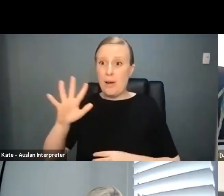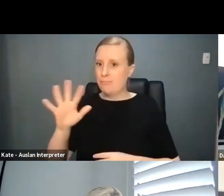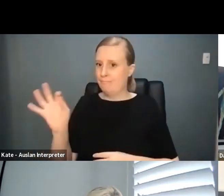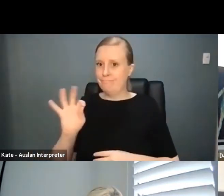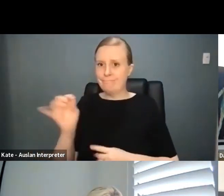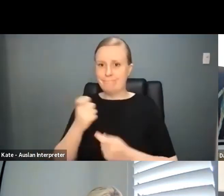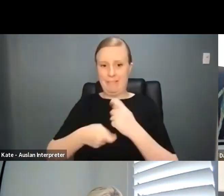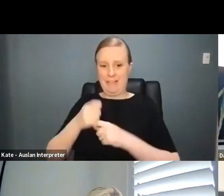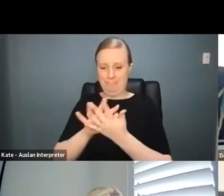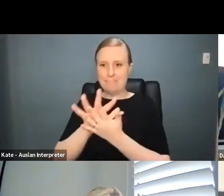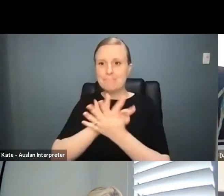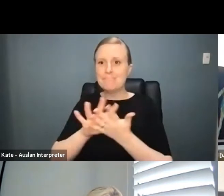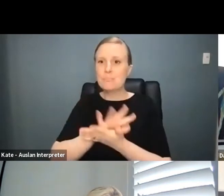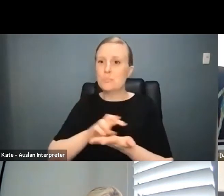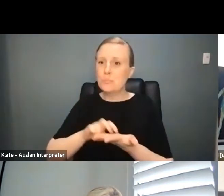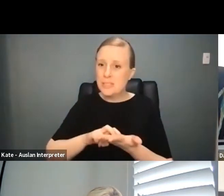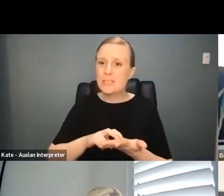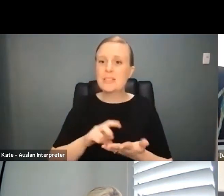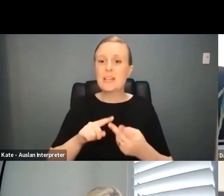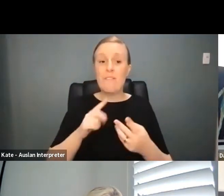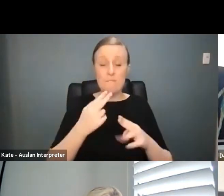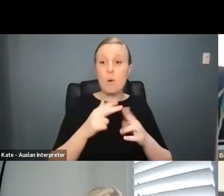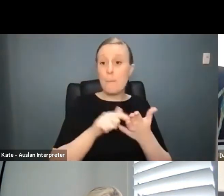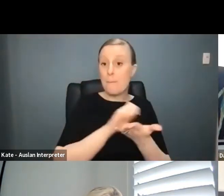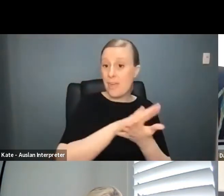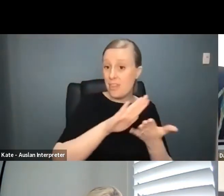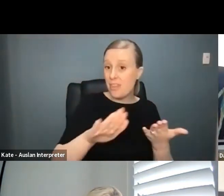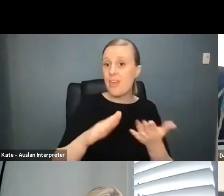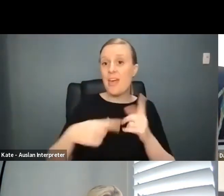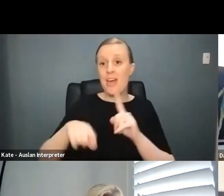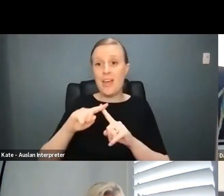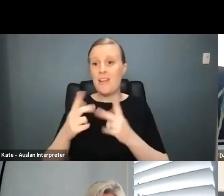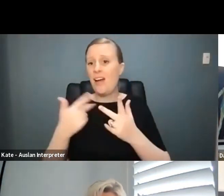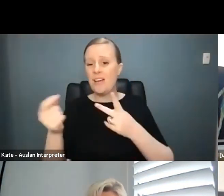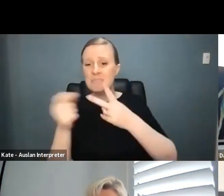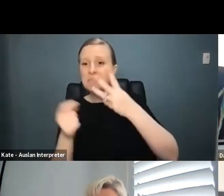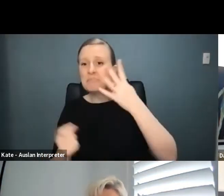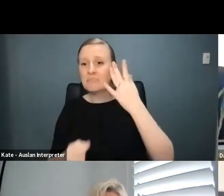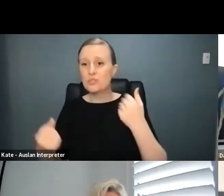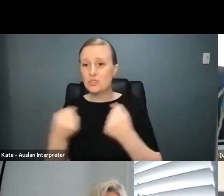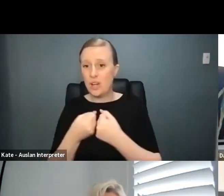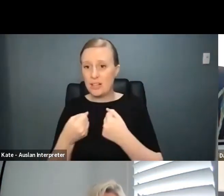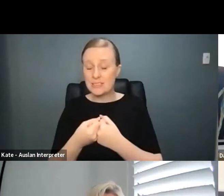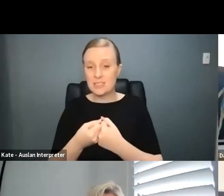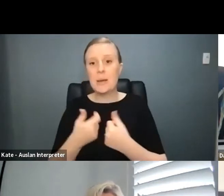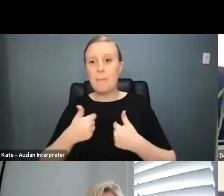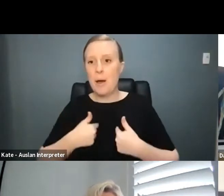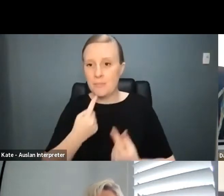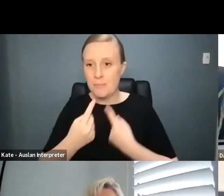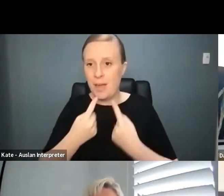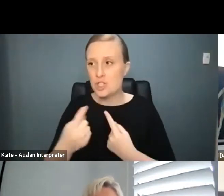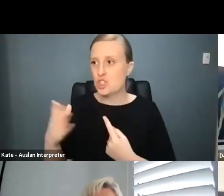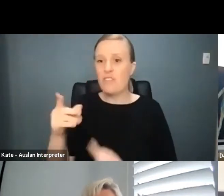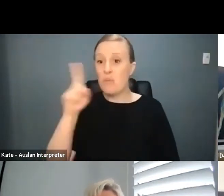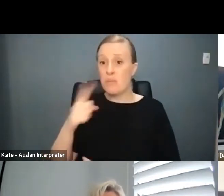the drugs. And then we saw, and this is all anecdotal reports from our community, then we heard of a lot